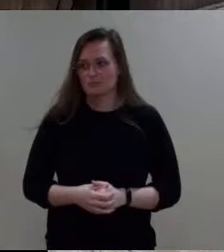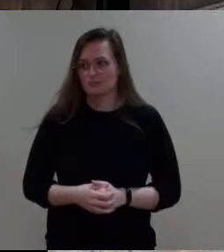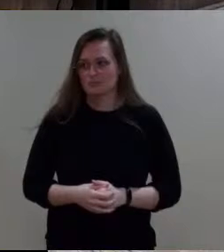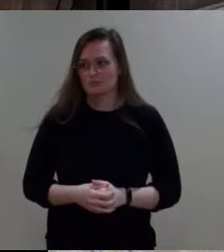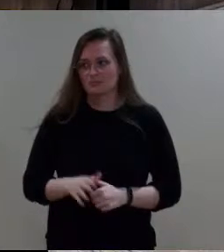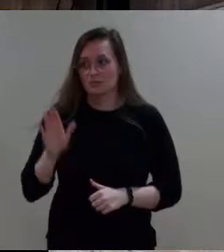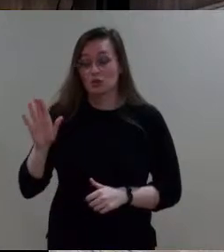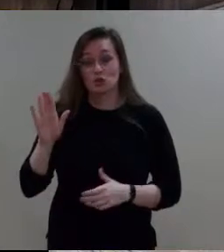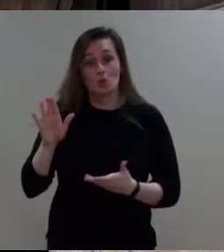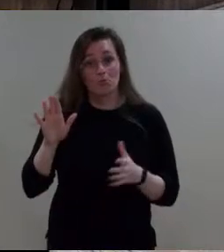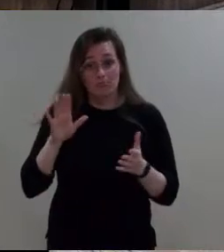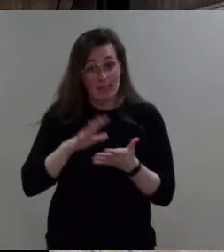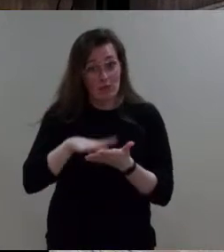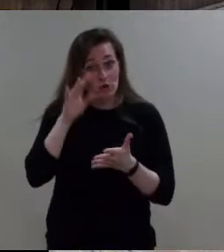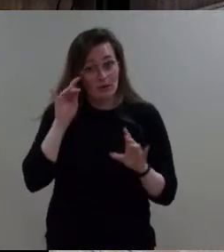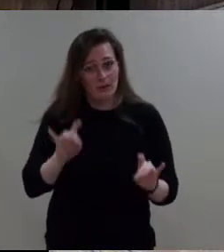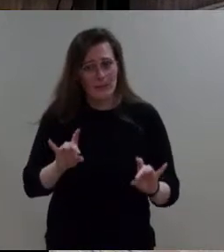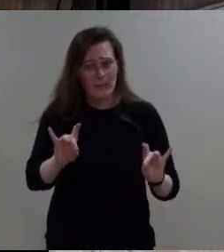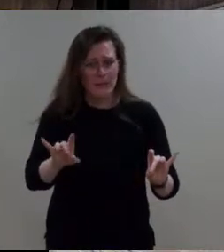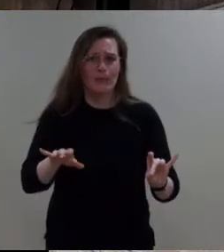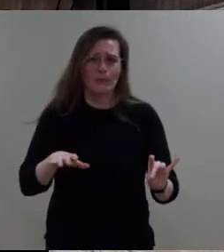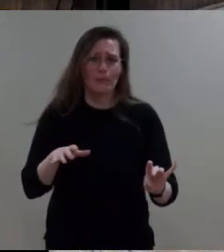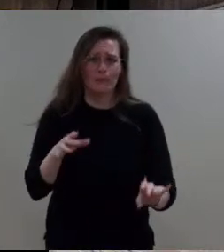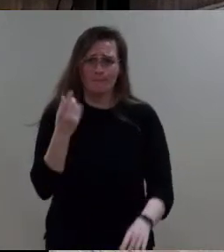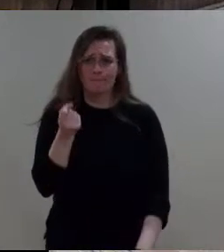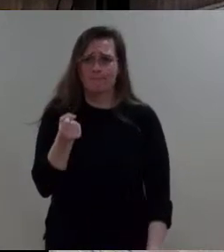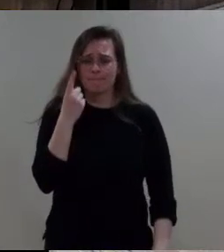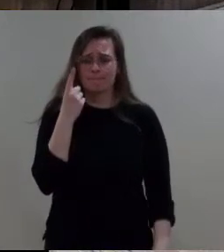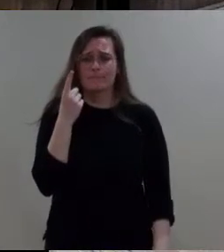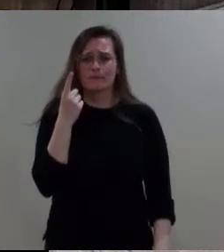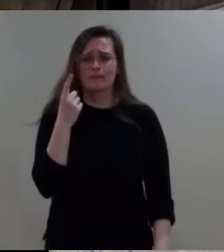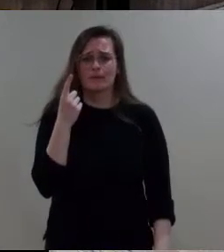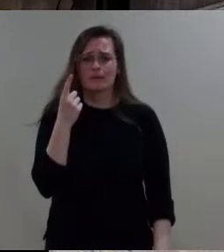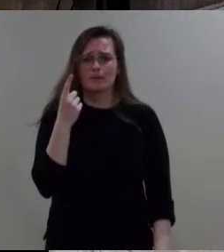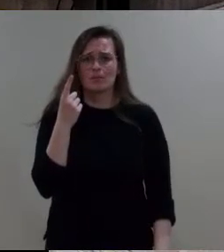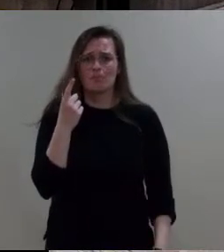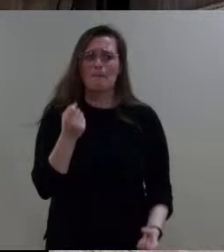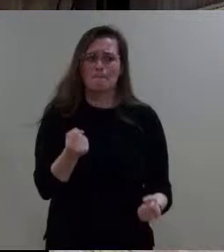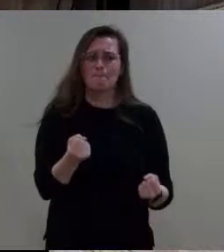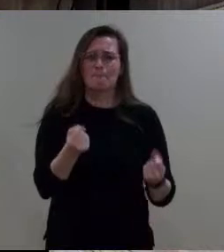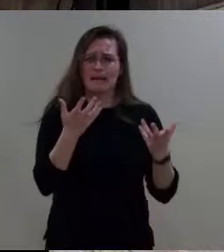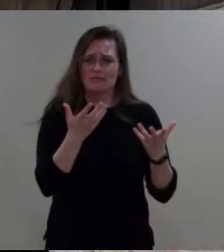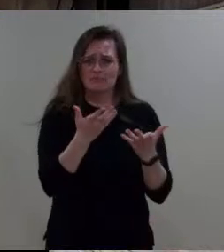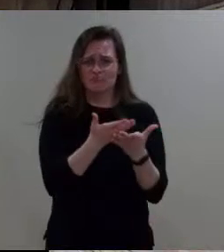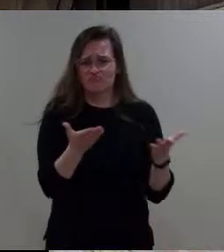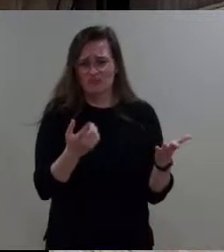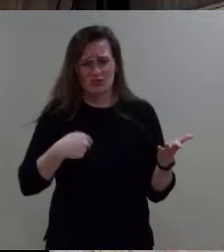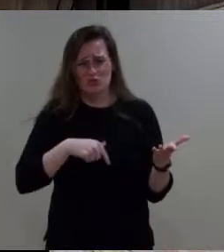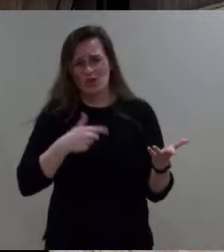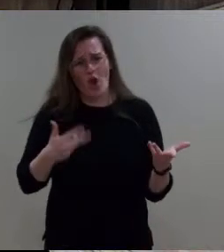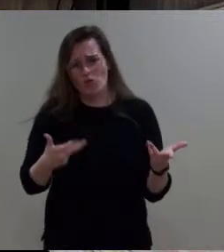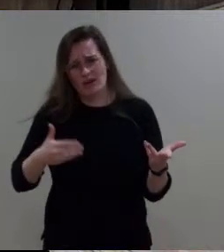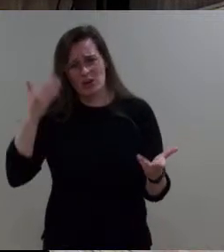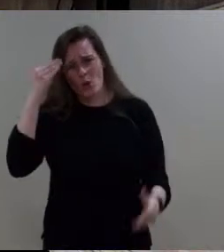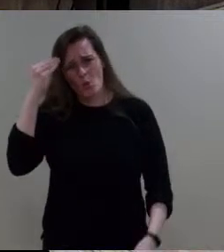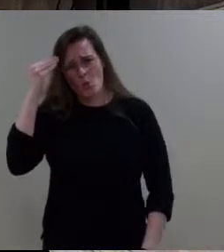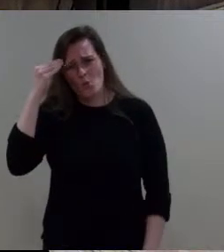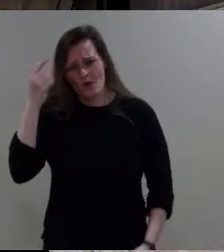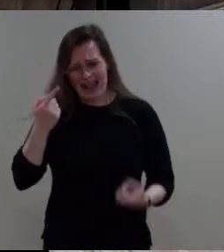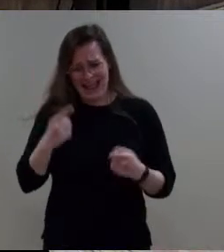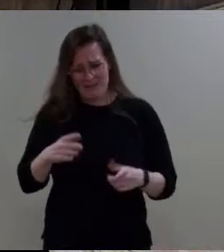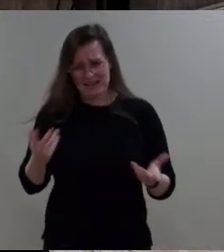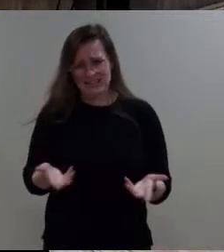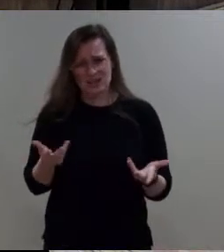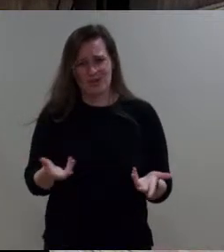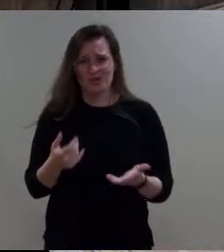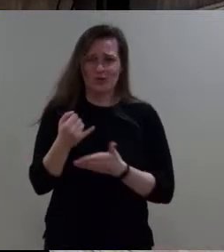lots to learn there, but a lot of that stuff we know. It happens in our community. We hear about the arts